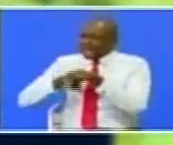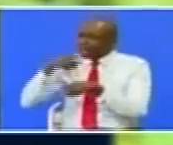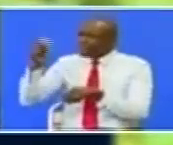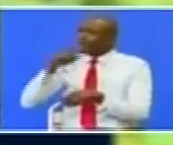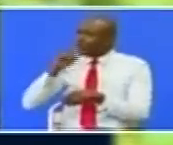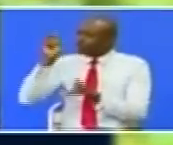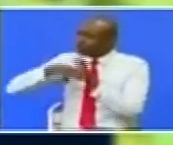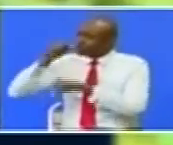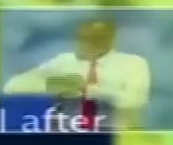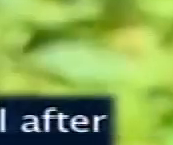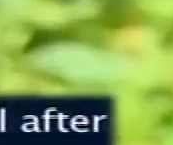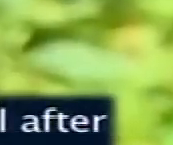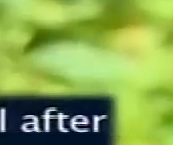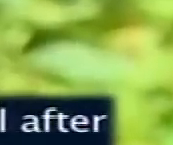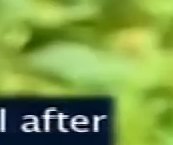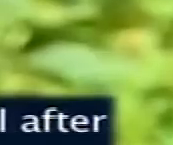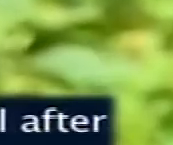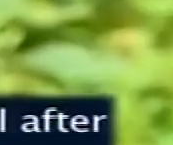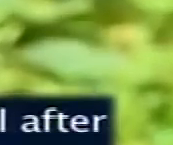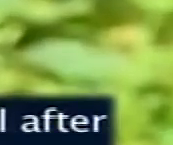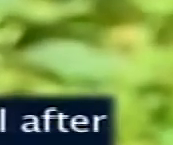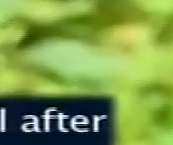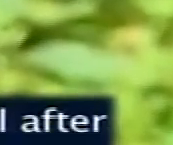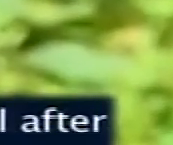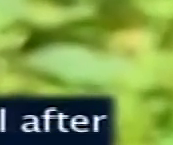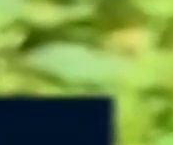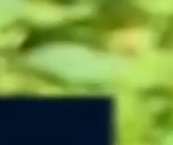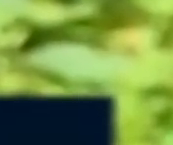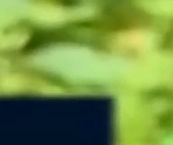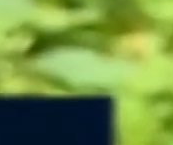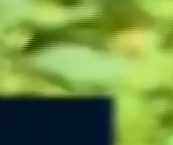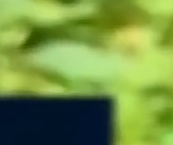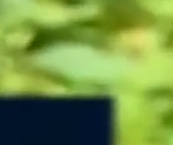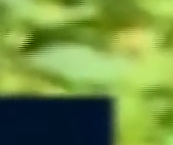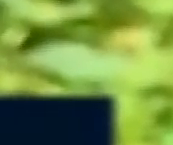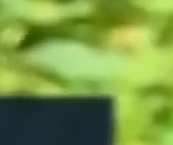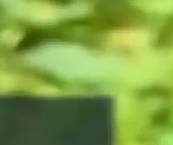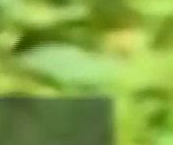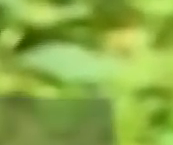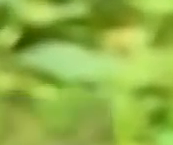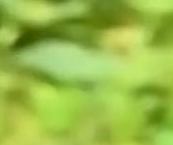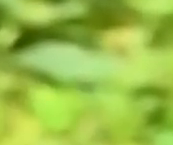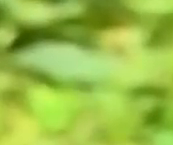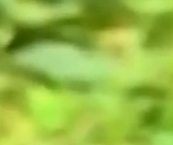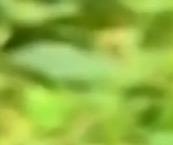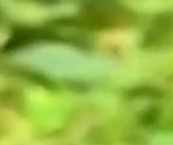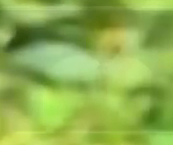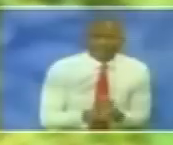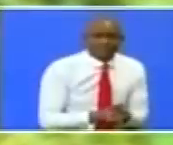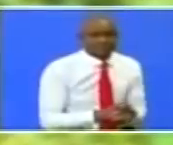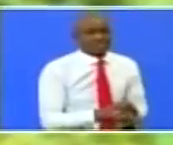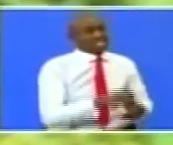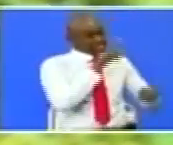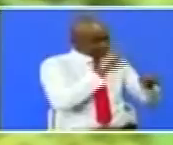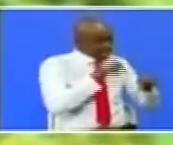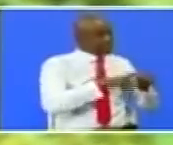call. After you also got the information that there were 3 other vacancies. Tell us how that went. After